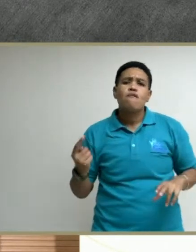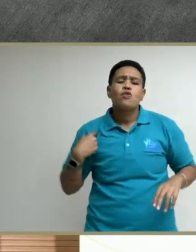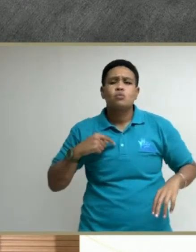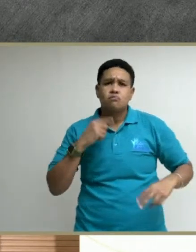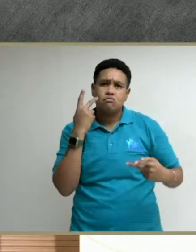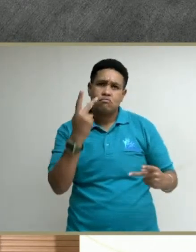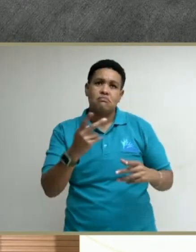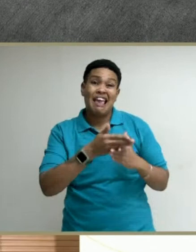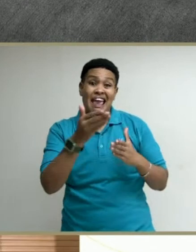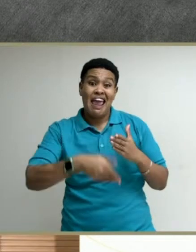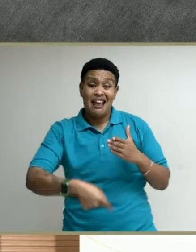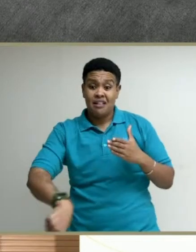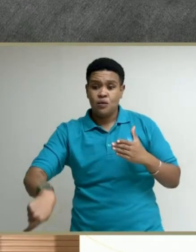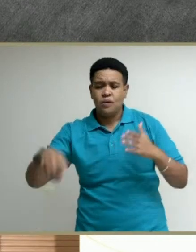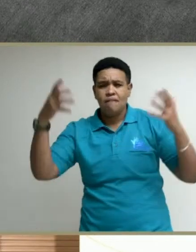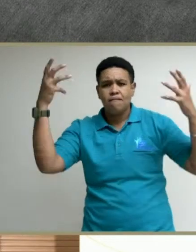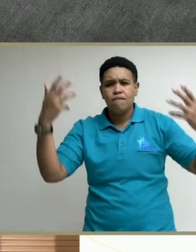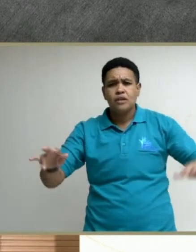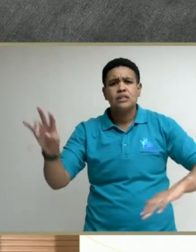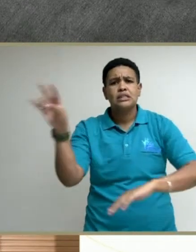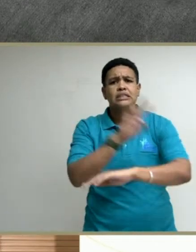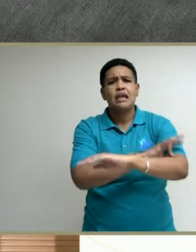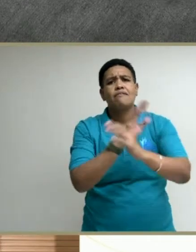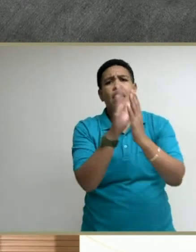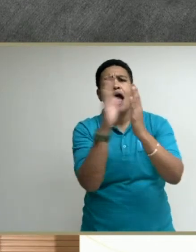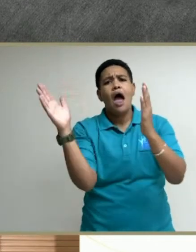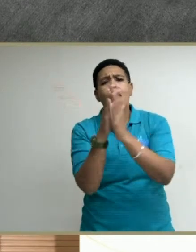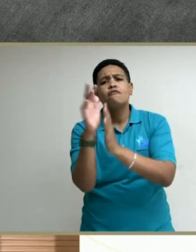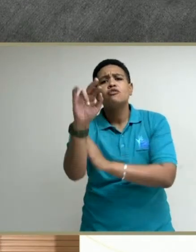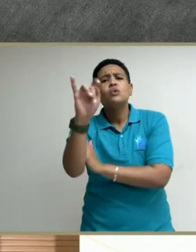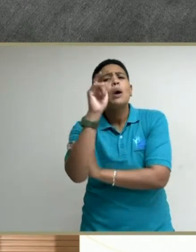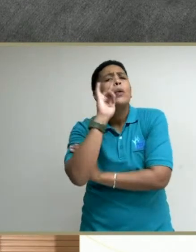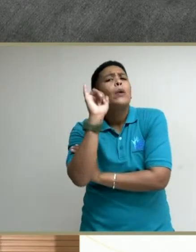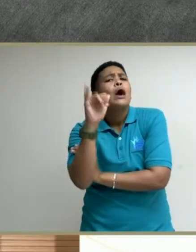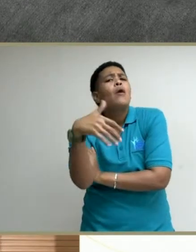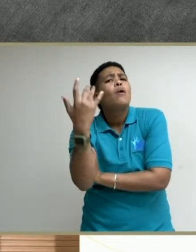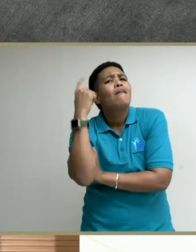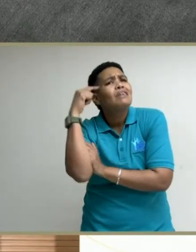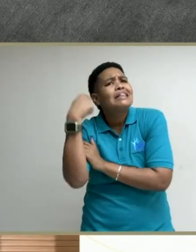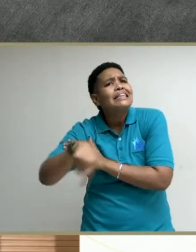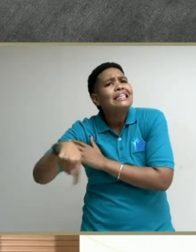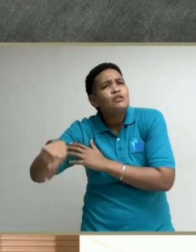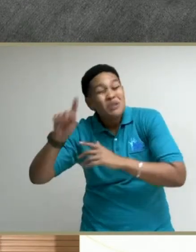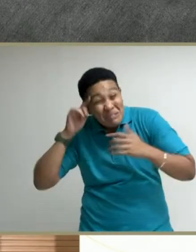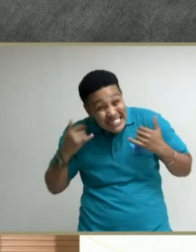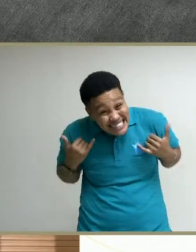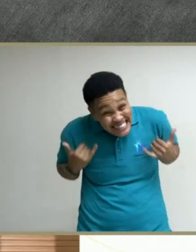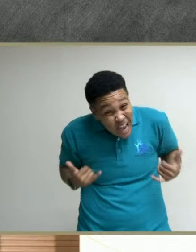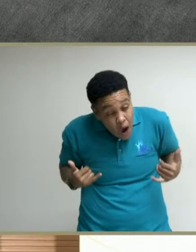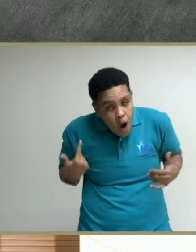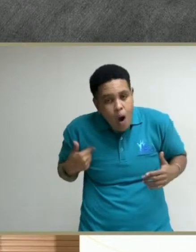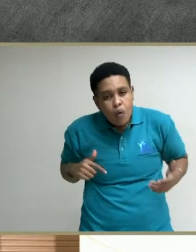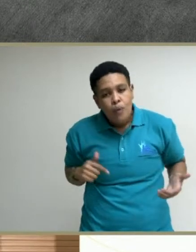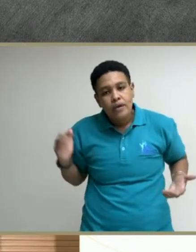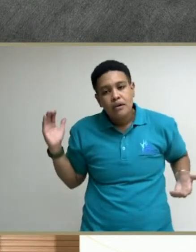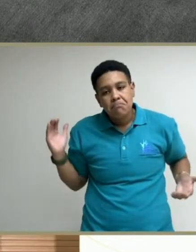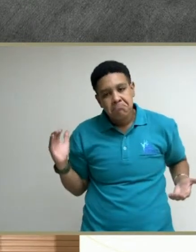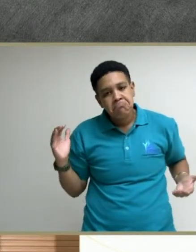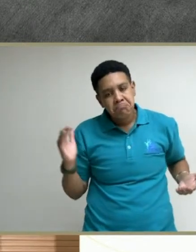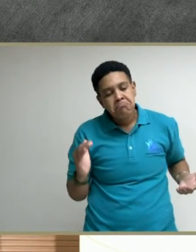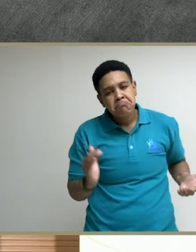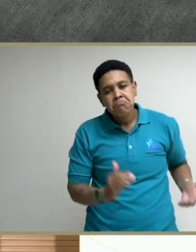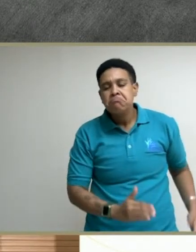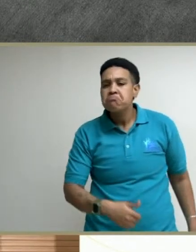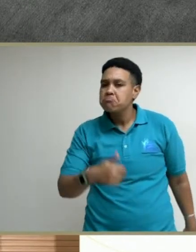see by the end of the week what our 7-day average rate would have been for this week. But right now, we are trending down.